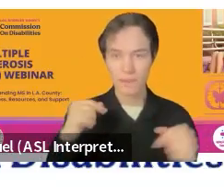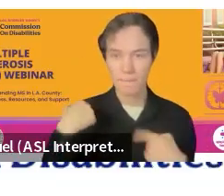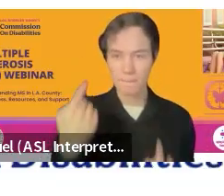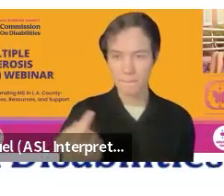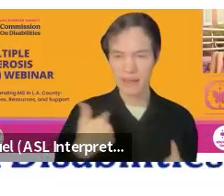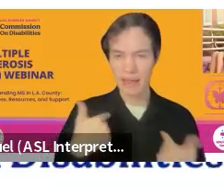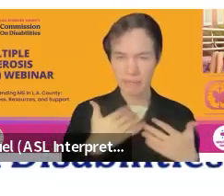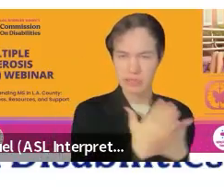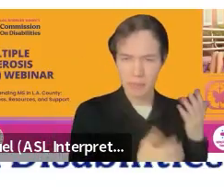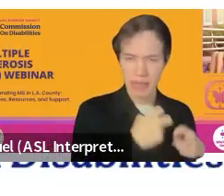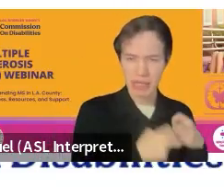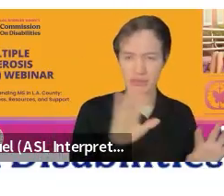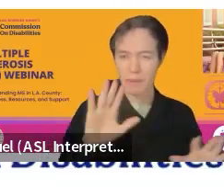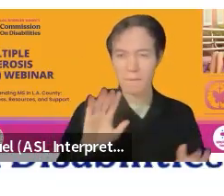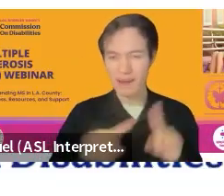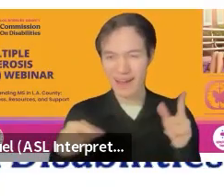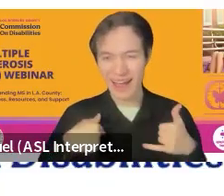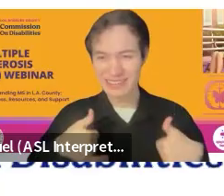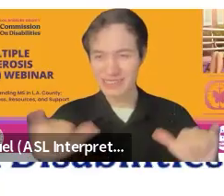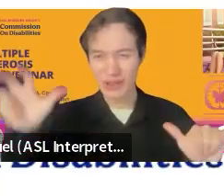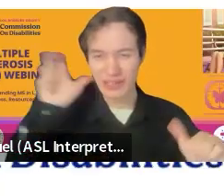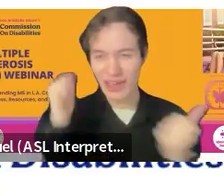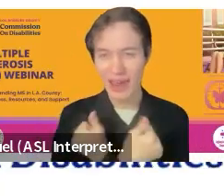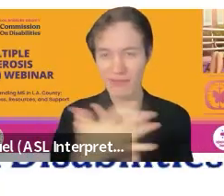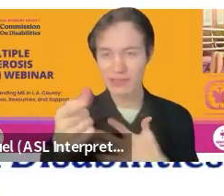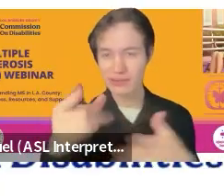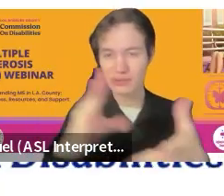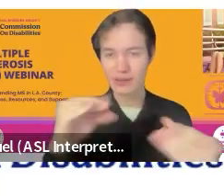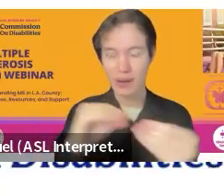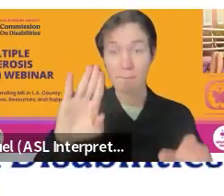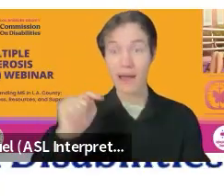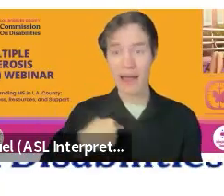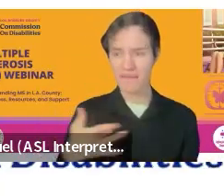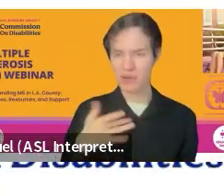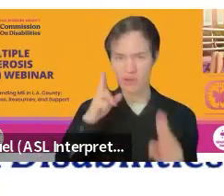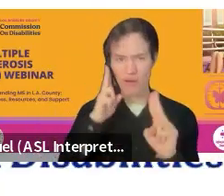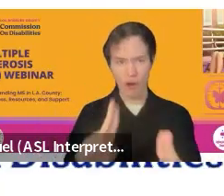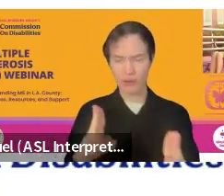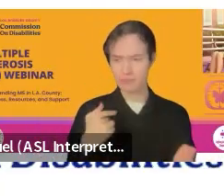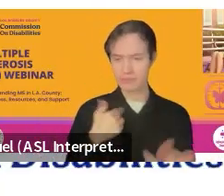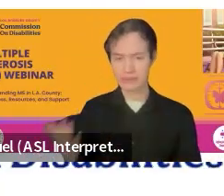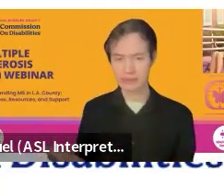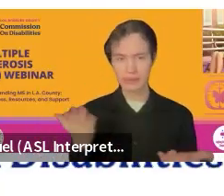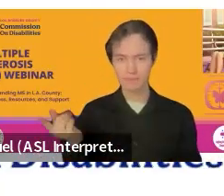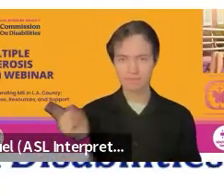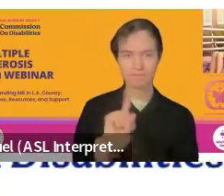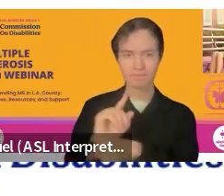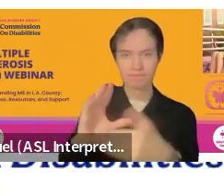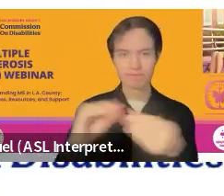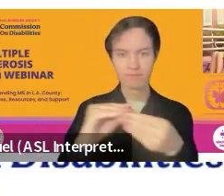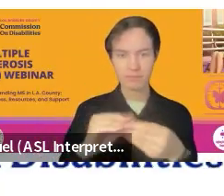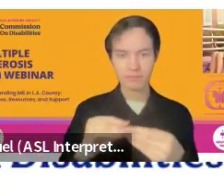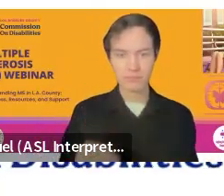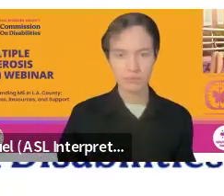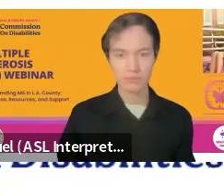everything that's going on. But it is an honor for me to be part of this space. As we dive into understanding MS in LA